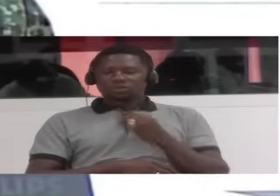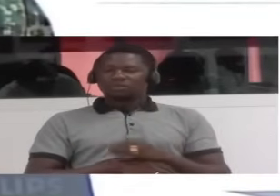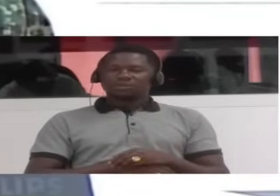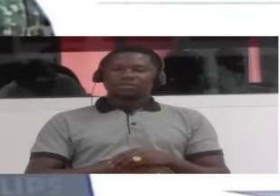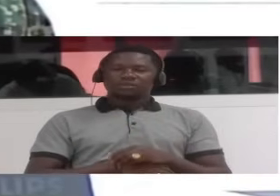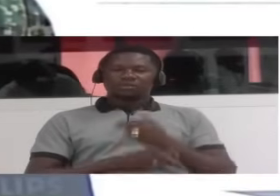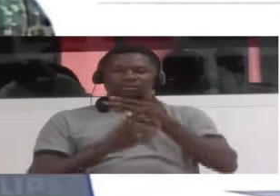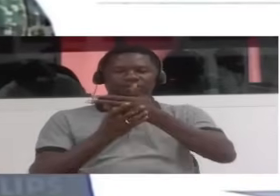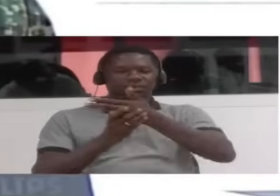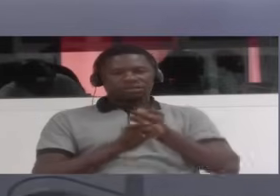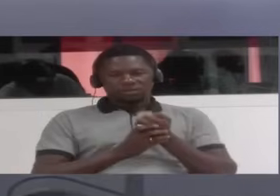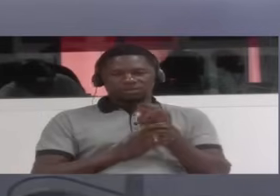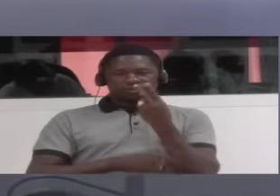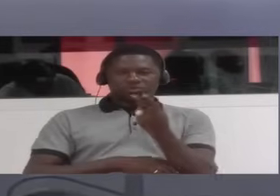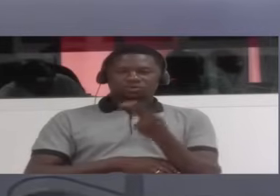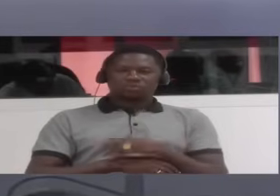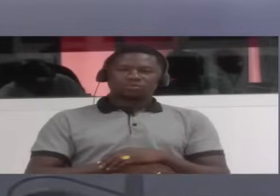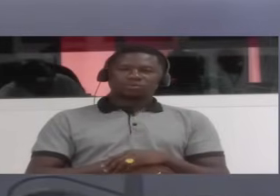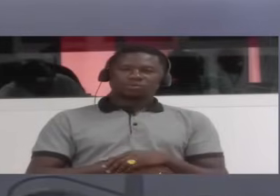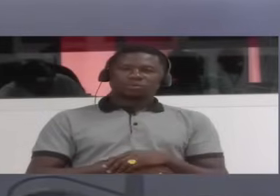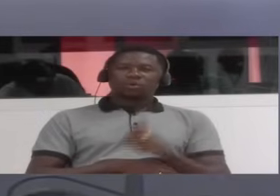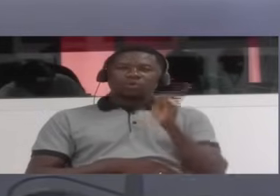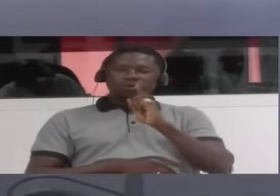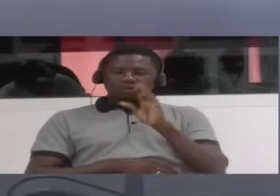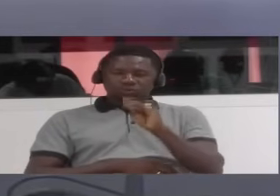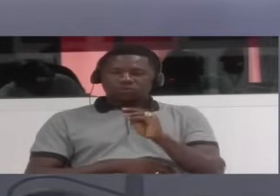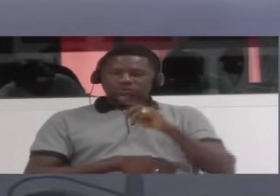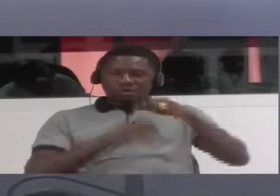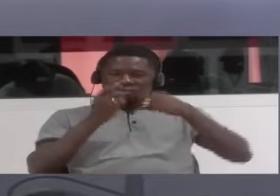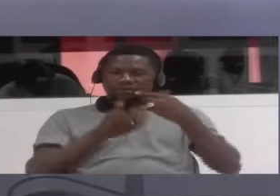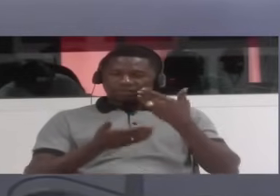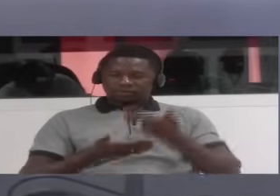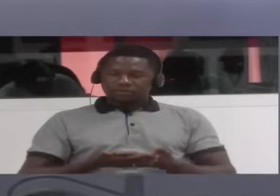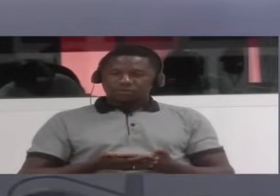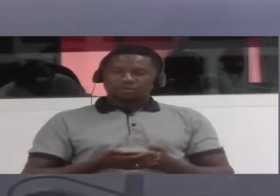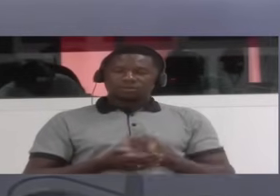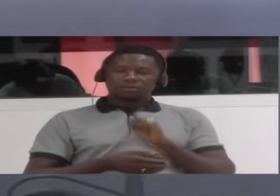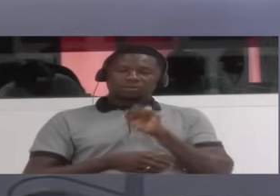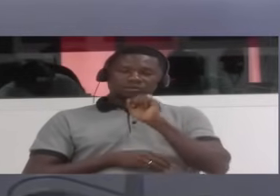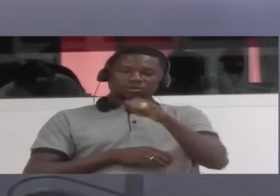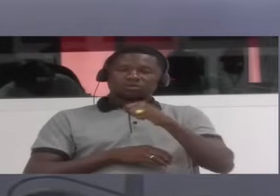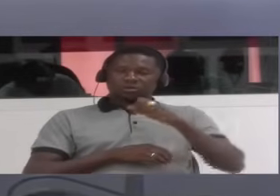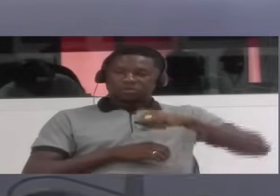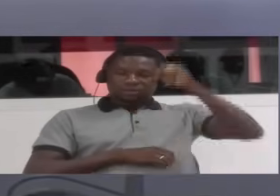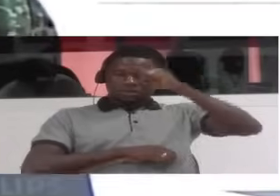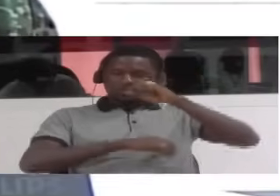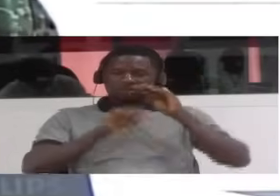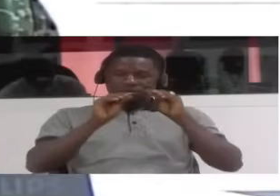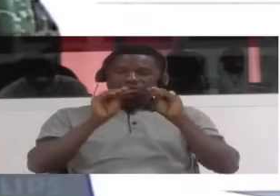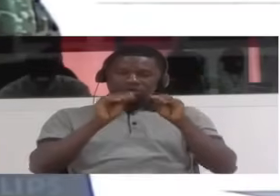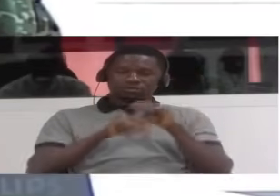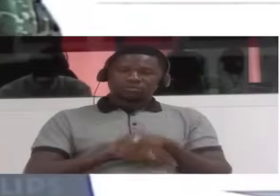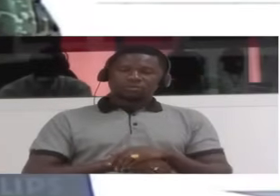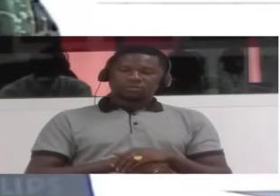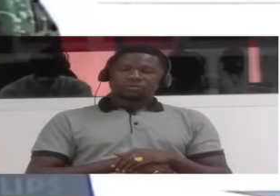did you do after upon completion of secondary education?